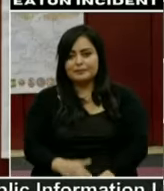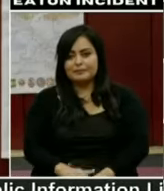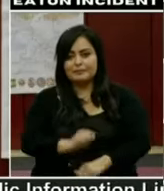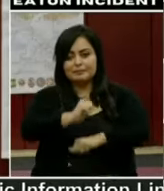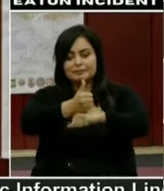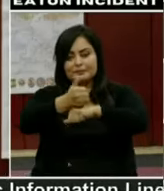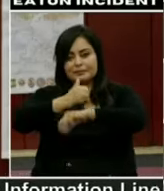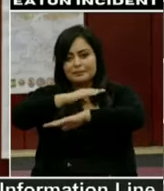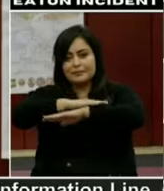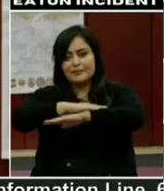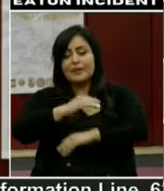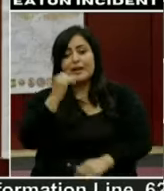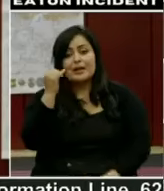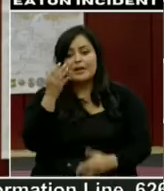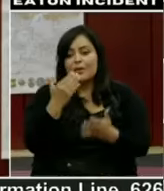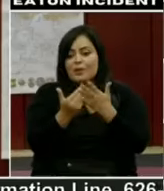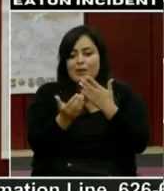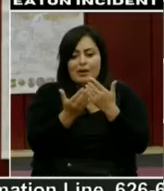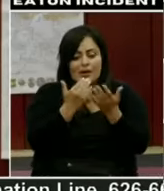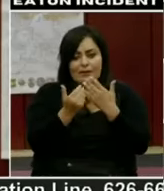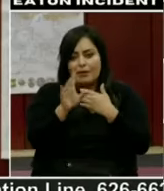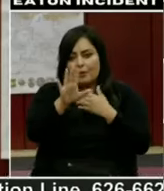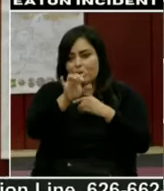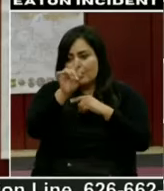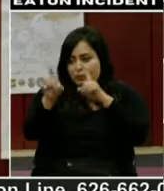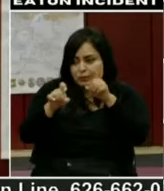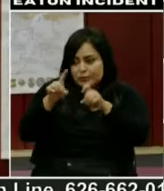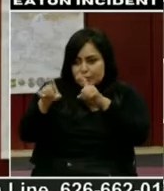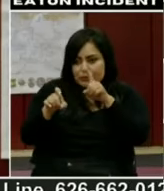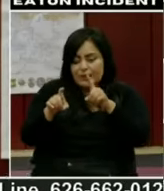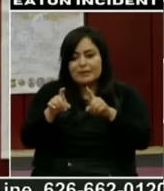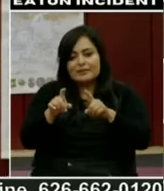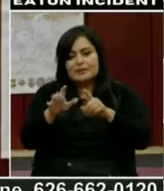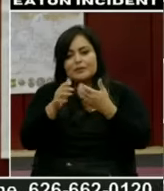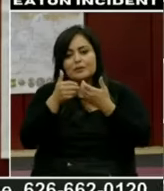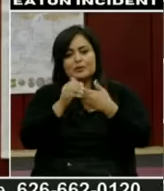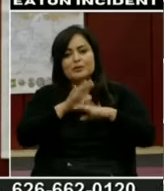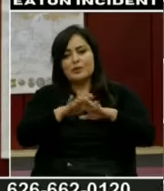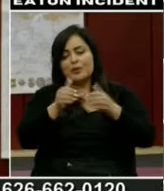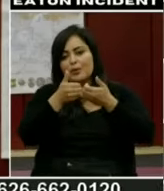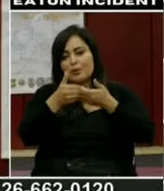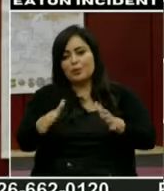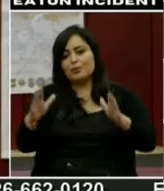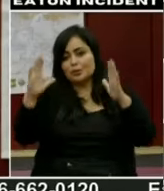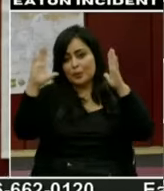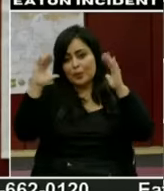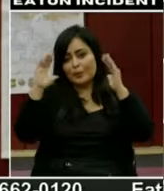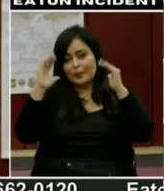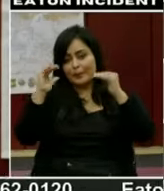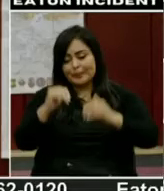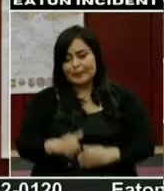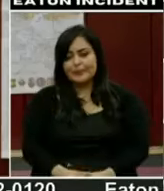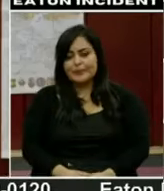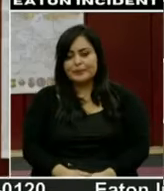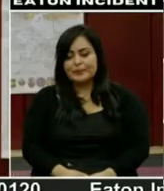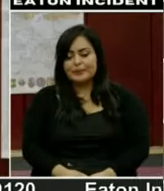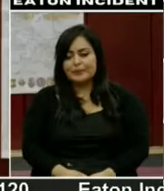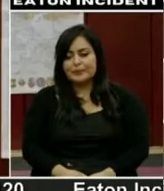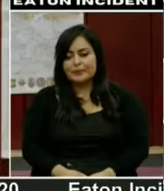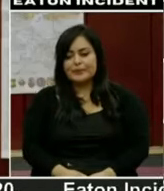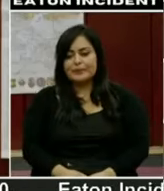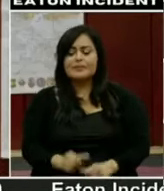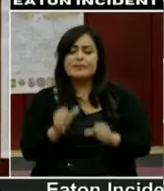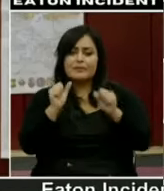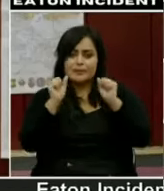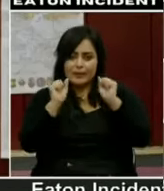But whatever it is, don't lose hope. I think that there can be an